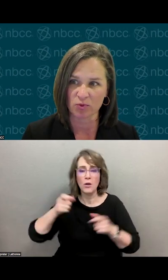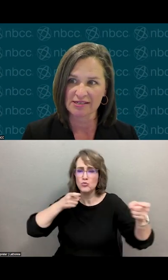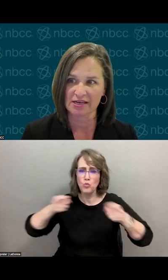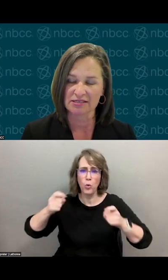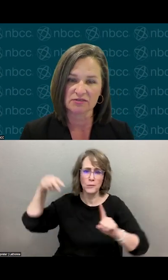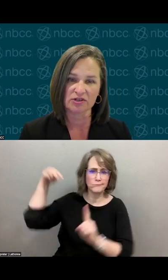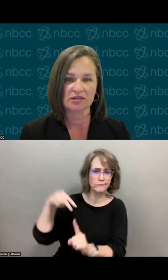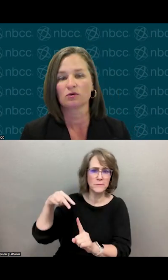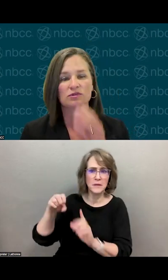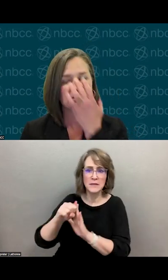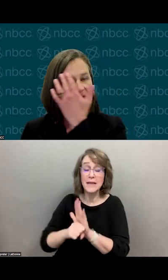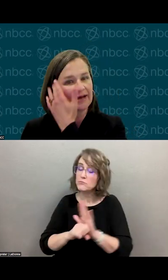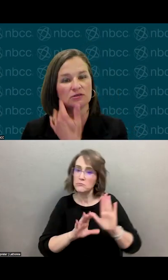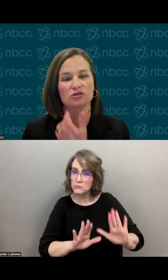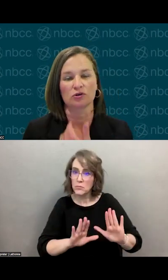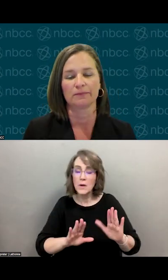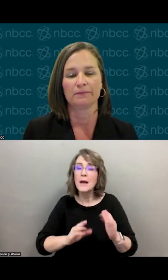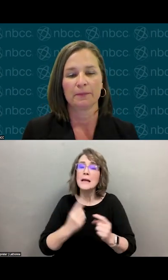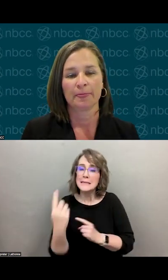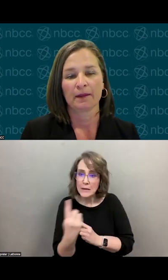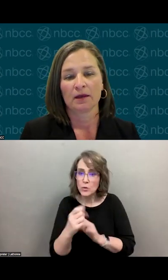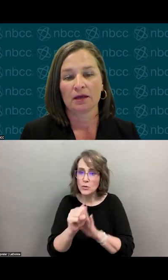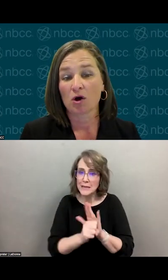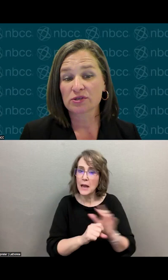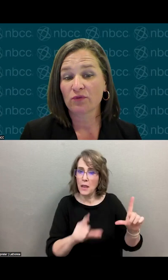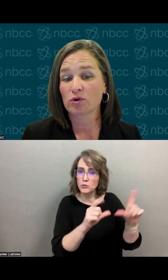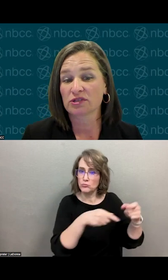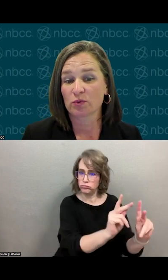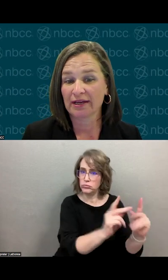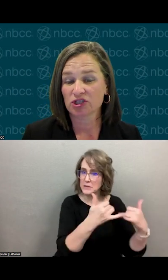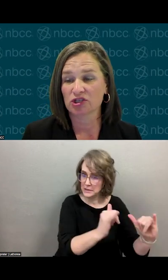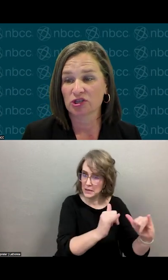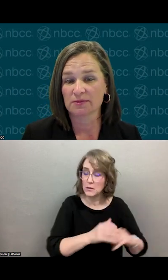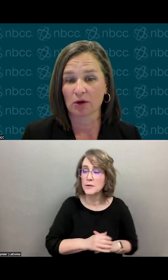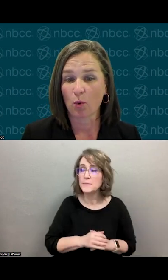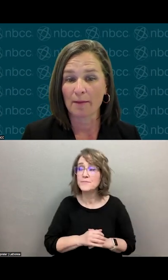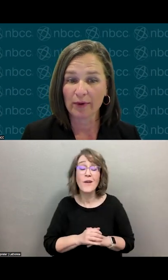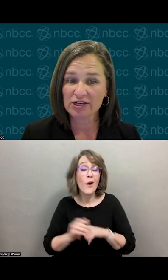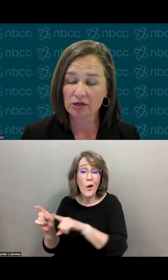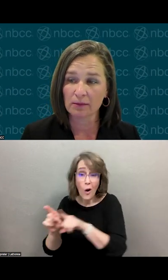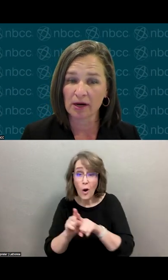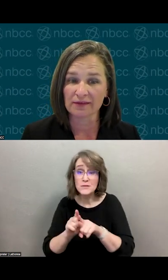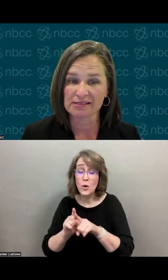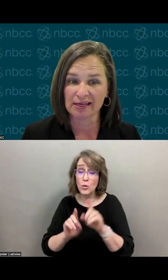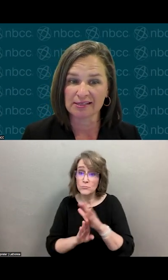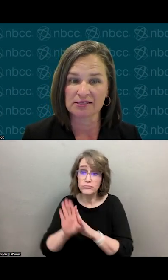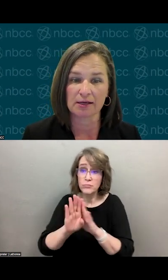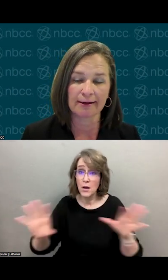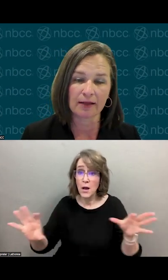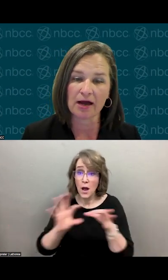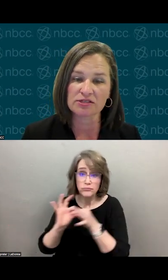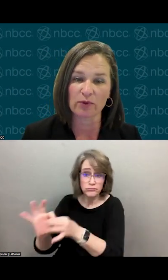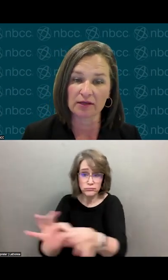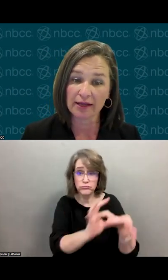its processes for single state licensure. It also forges relationships and cooperation among the states